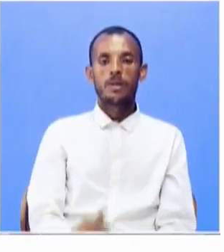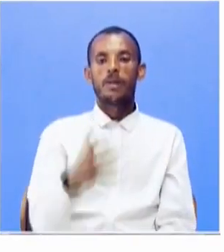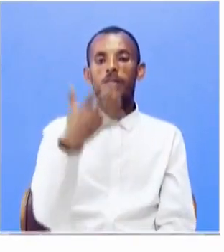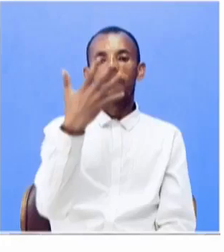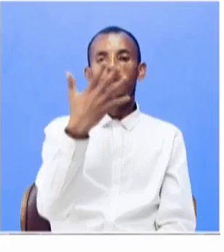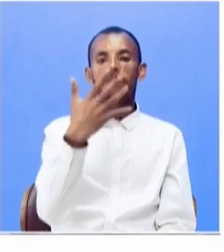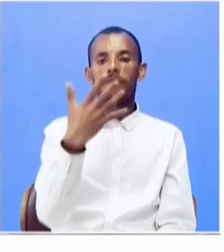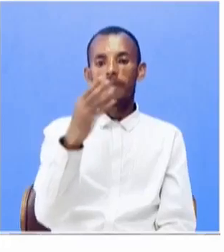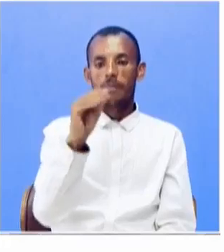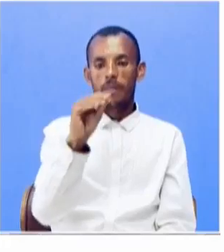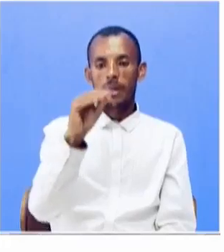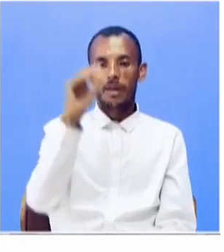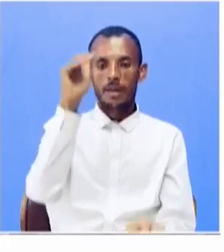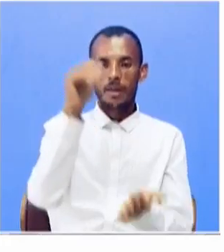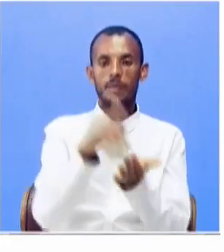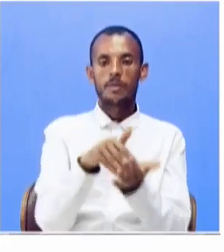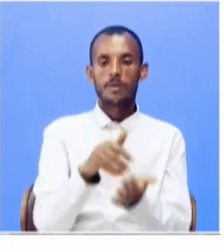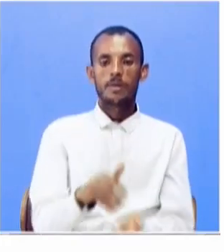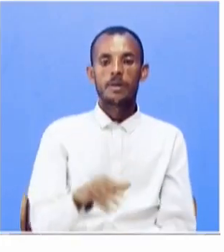50,000. Therefore,